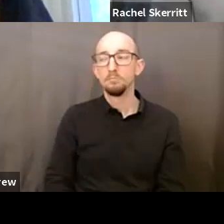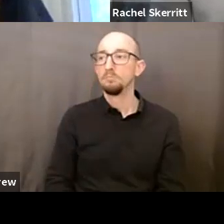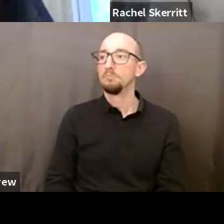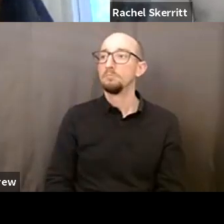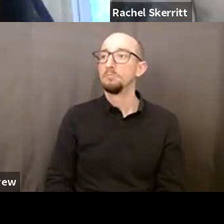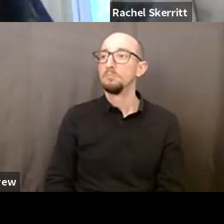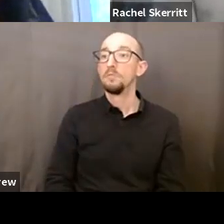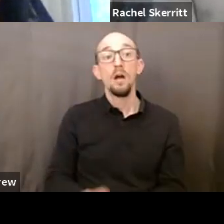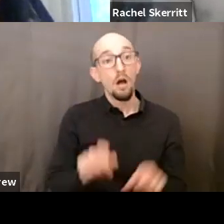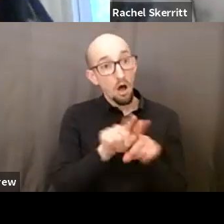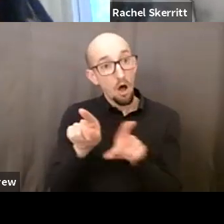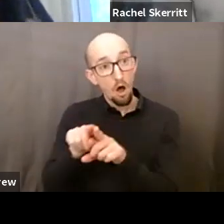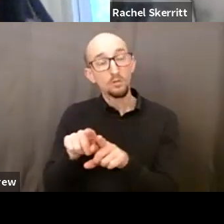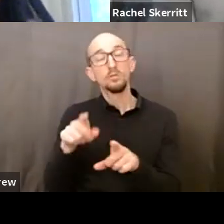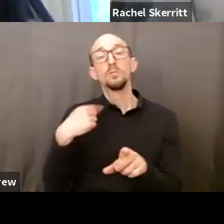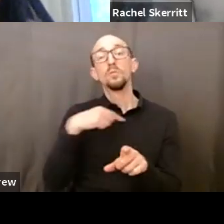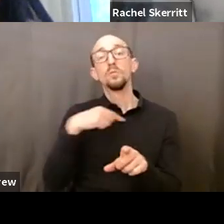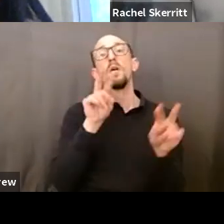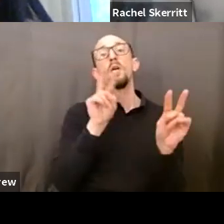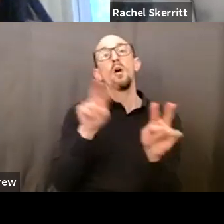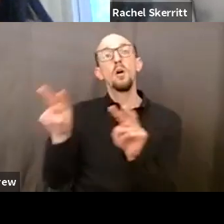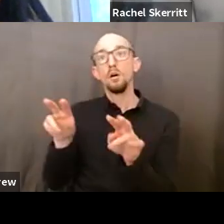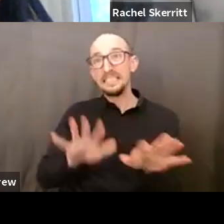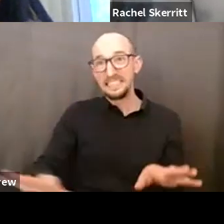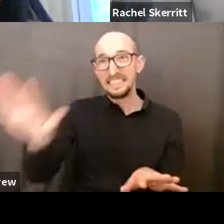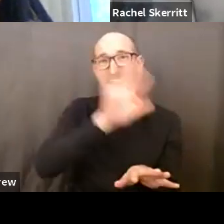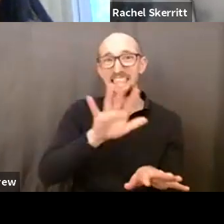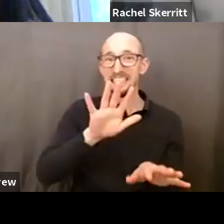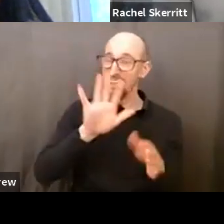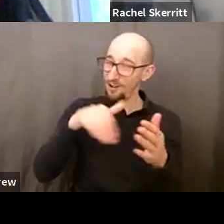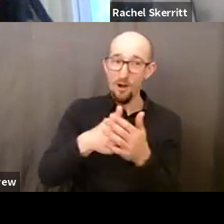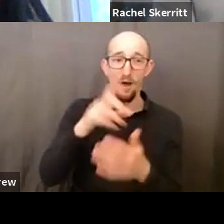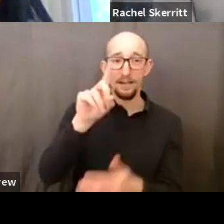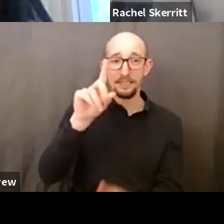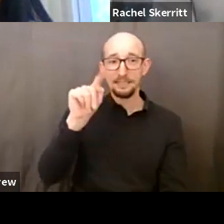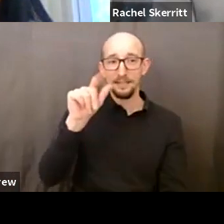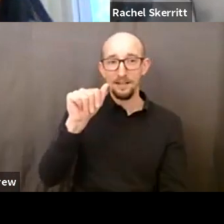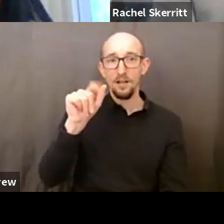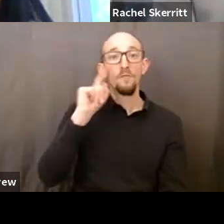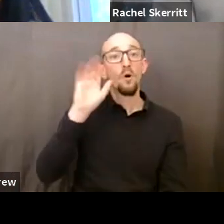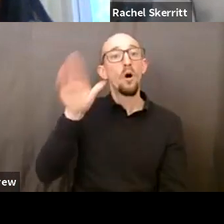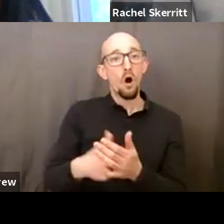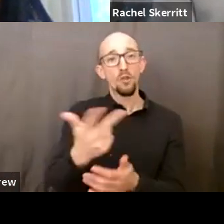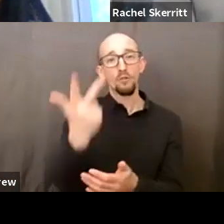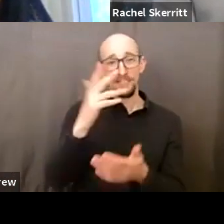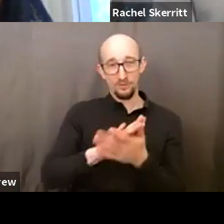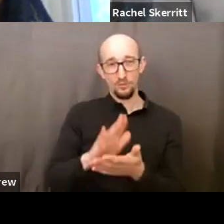And we've also looked at the data at all 3 schools, at least from